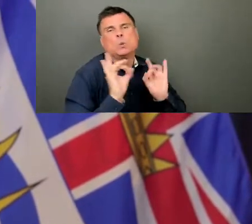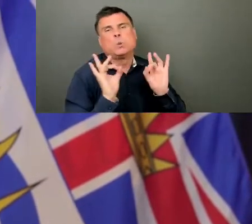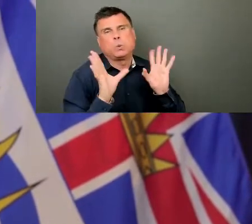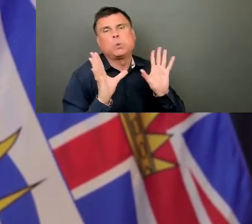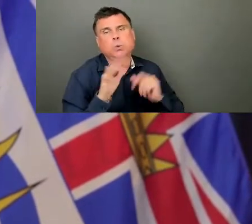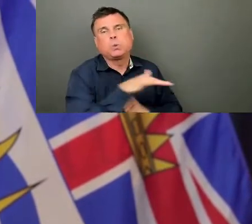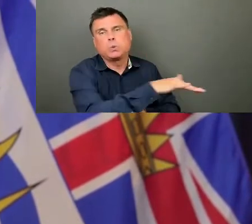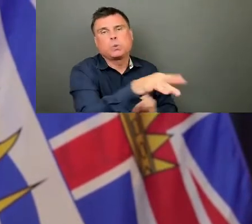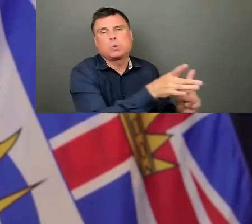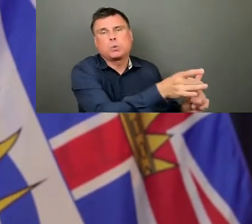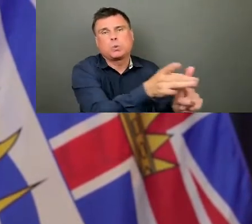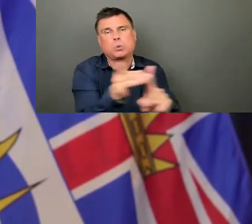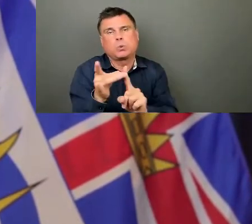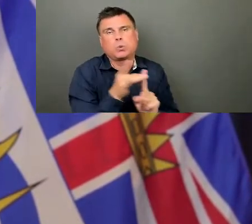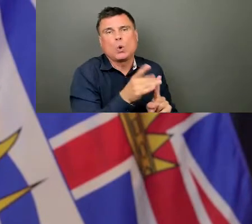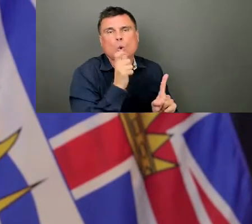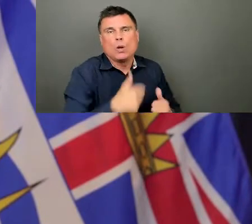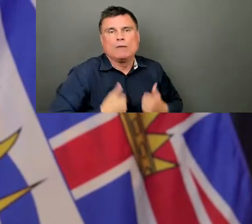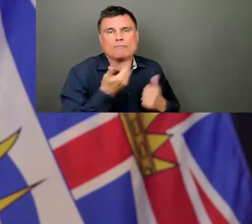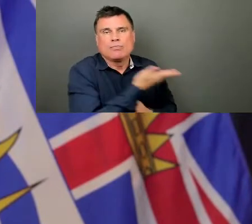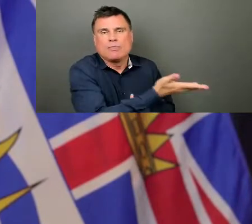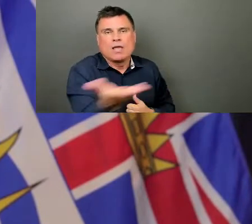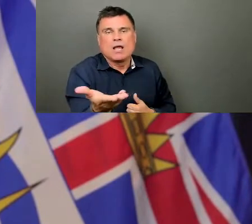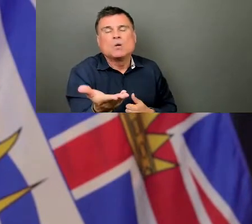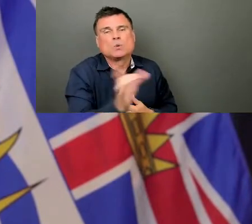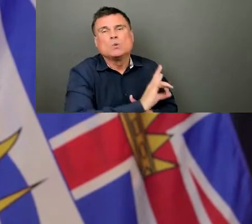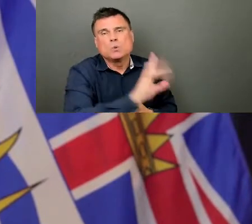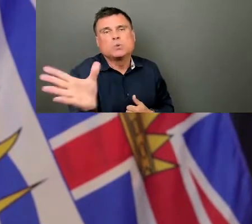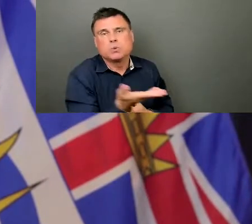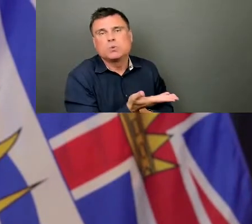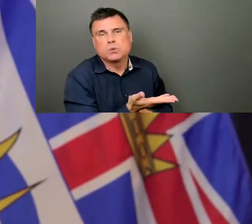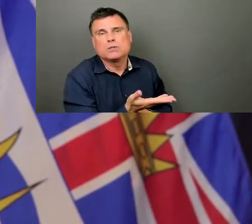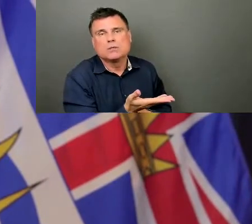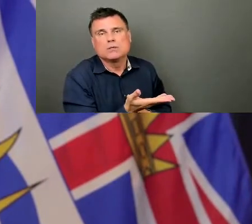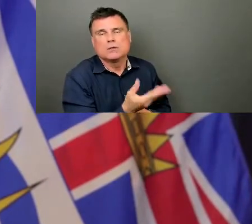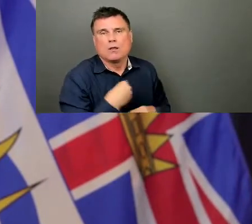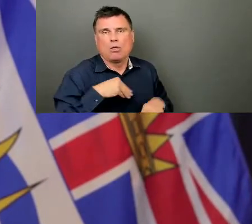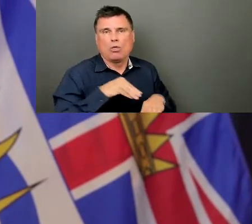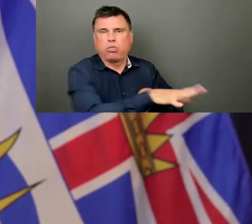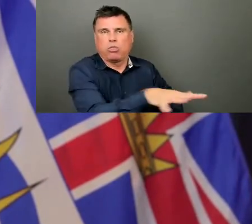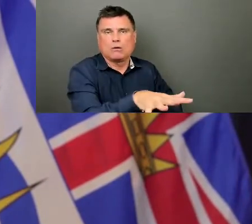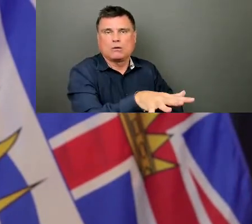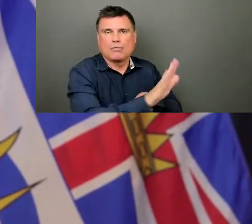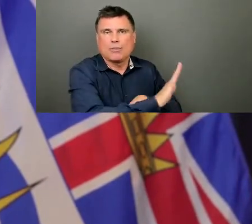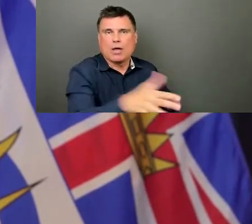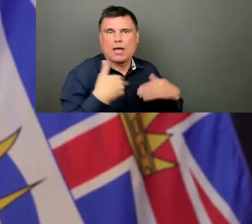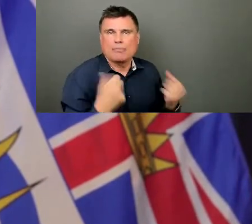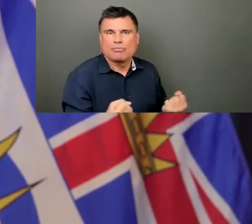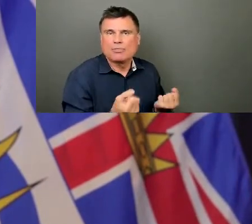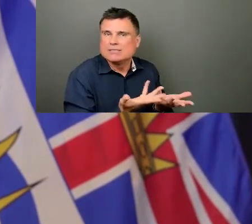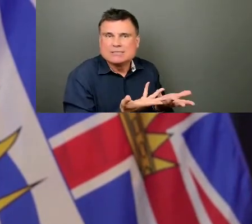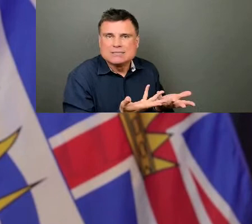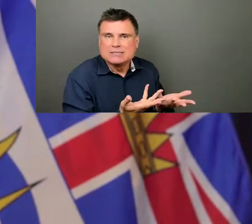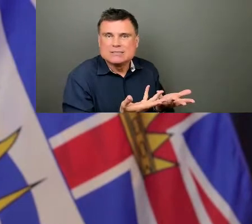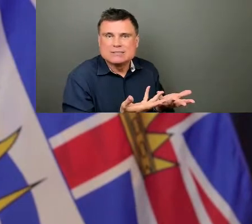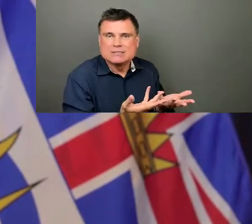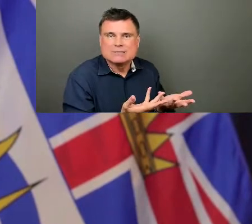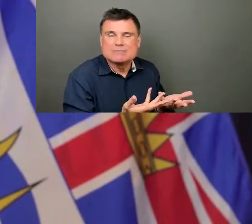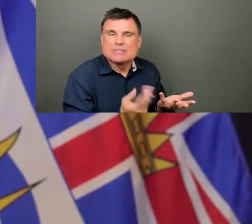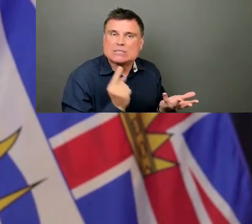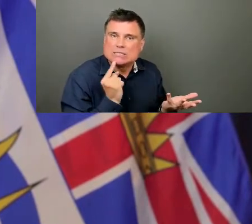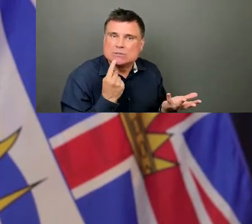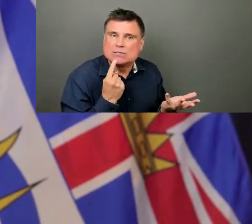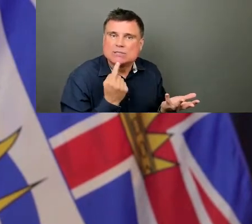that how serious that can be. And that's why we focused on healthcare workers who are working in long-term care. There's a